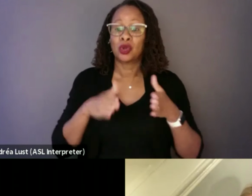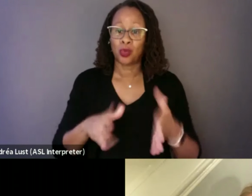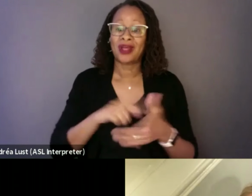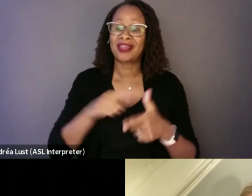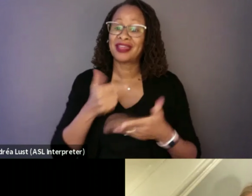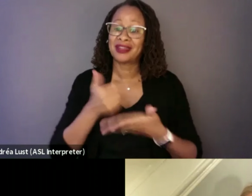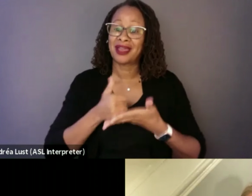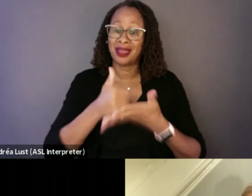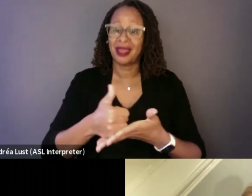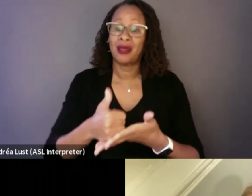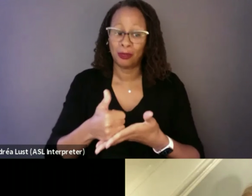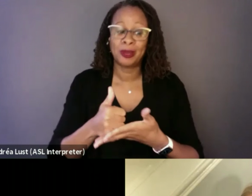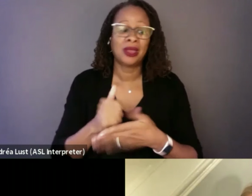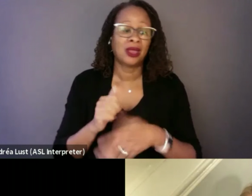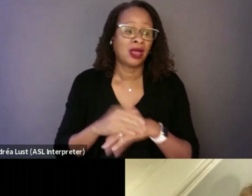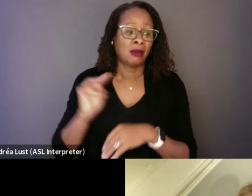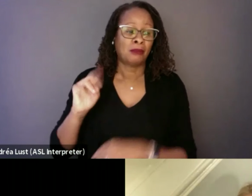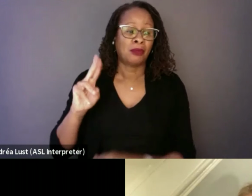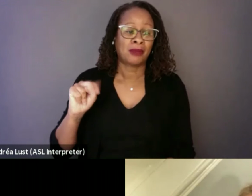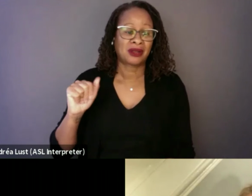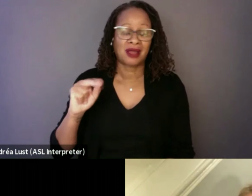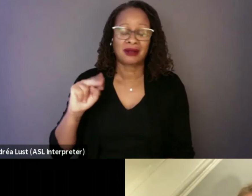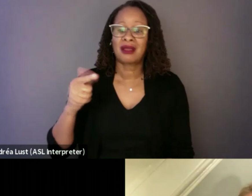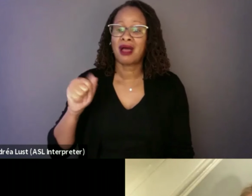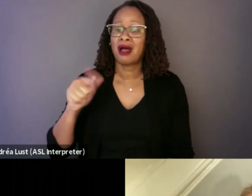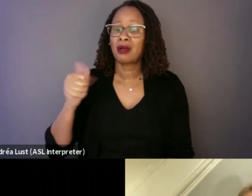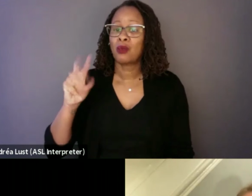Mnangagwa, the current president, to legitimize his